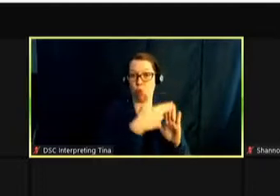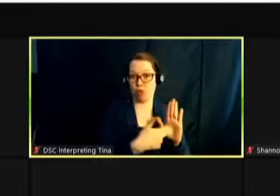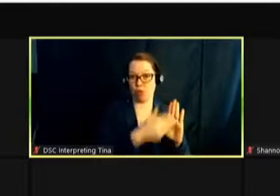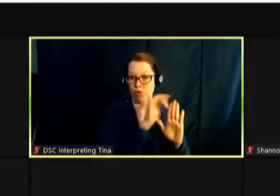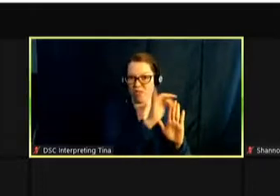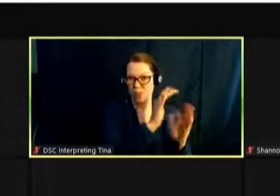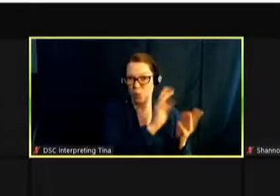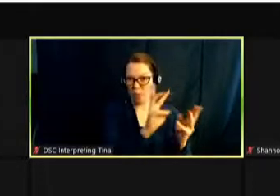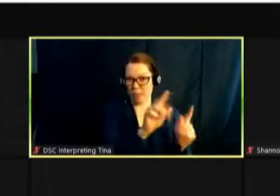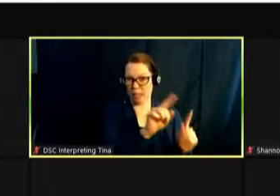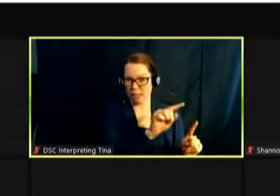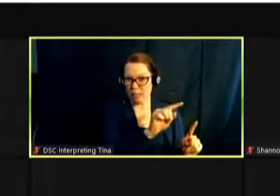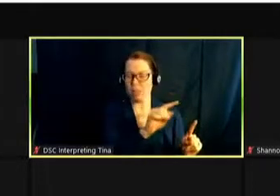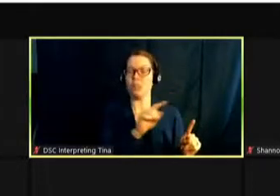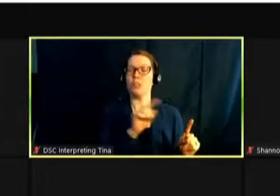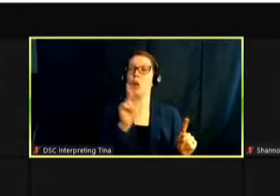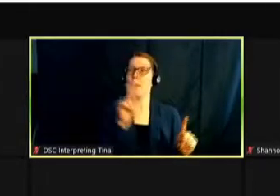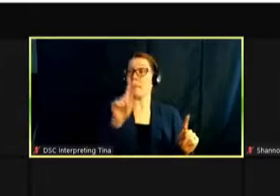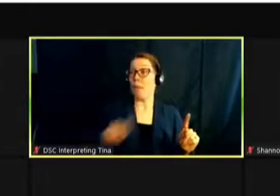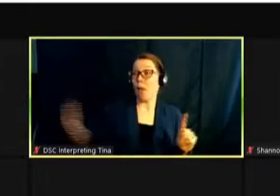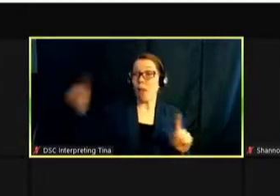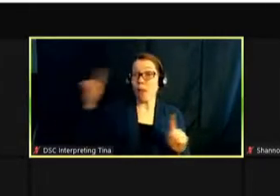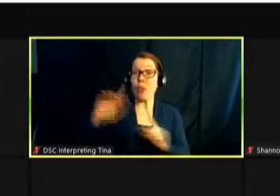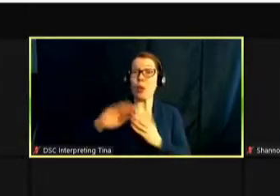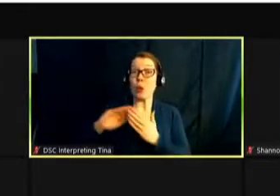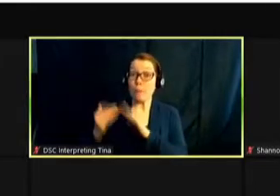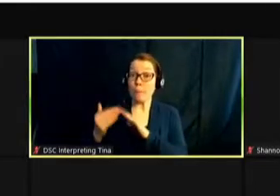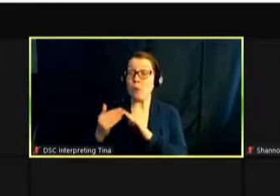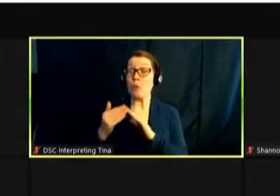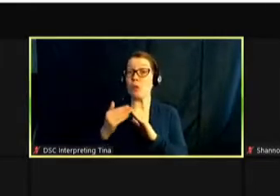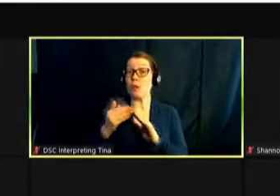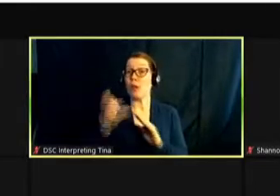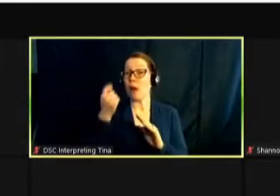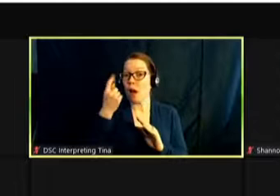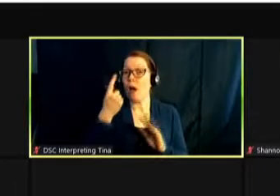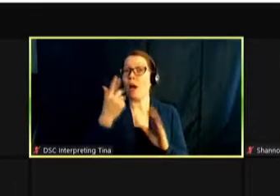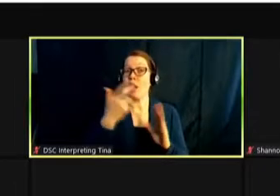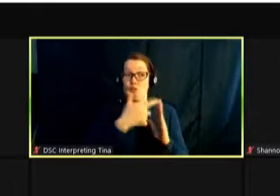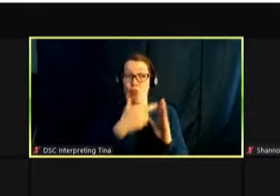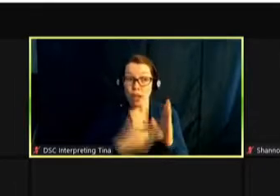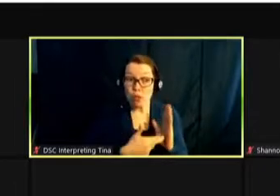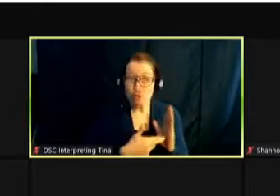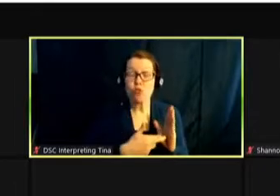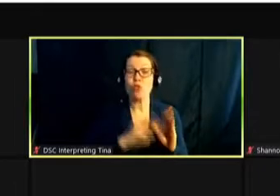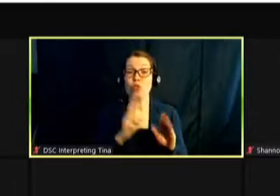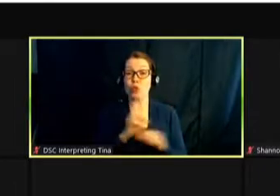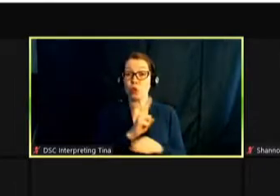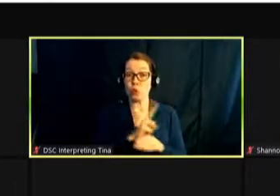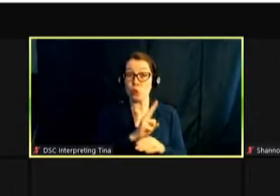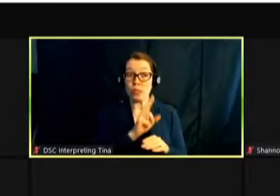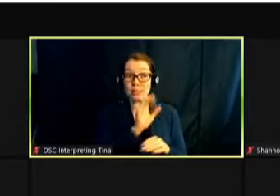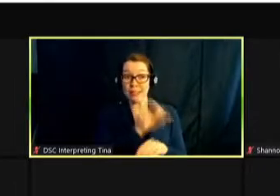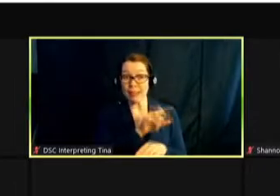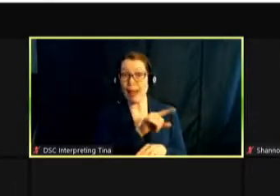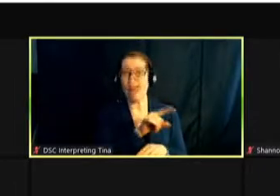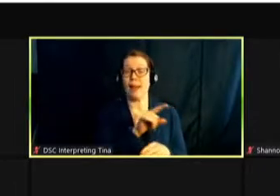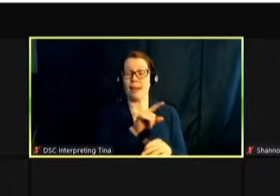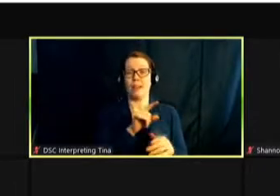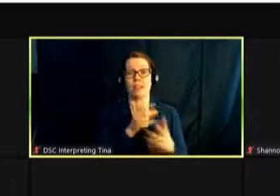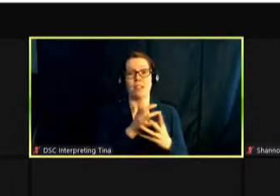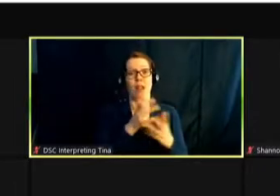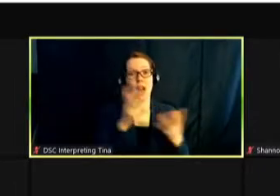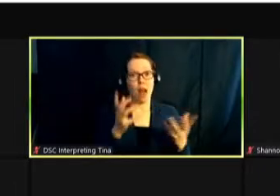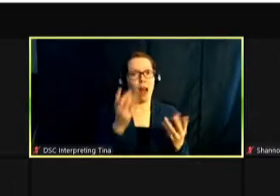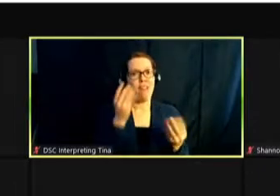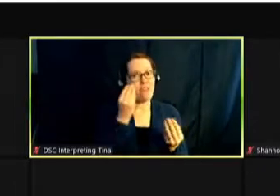as everybody in the community and the state gets better at, you know, registering and using software, because there's a lot of behind the